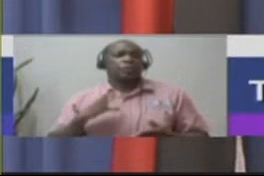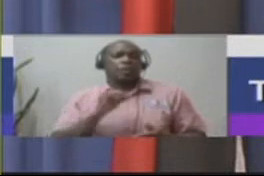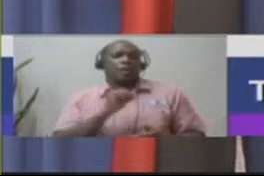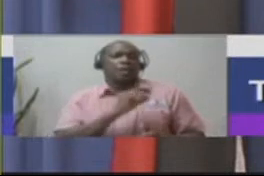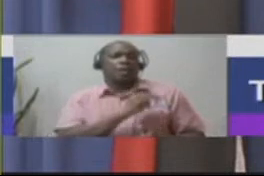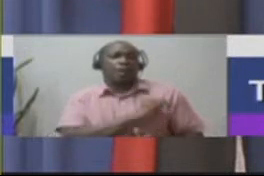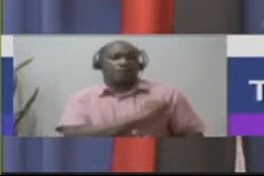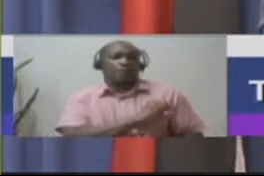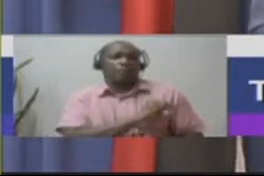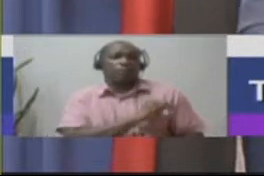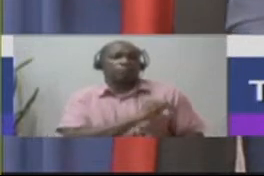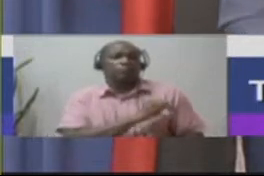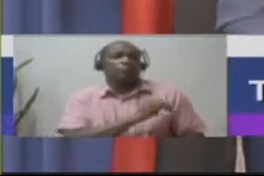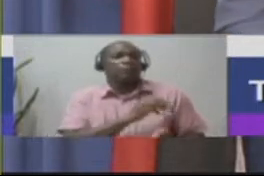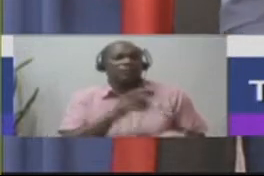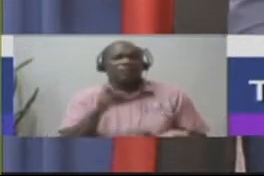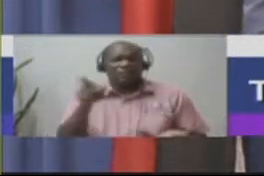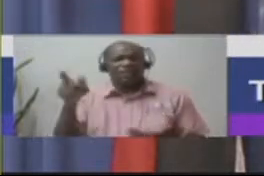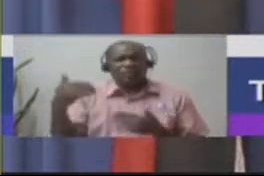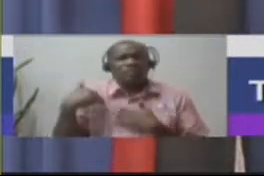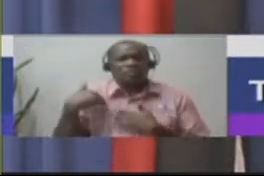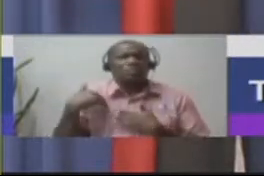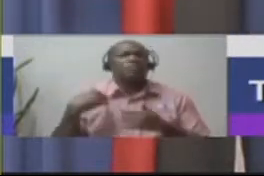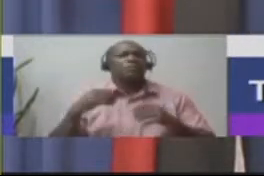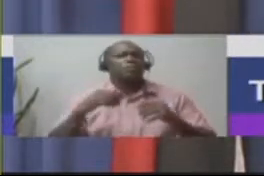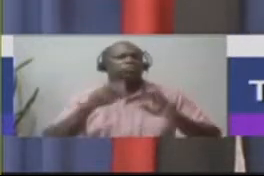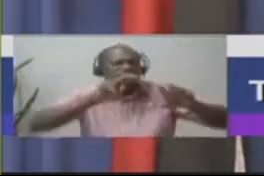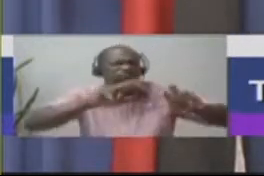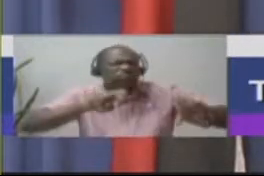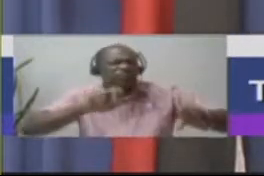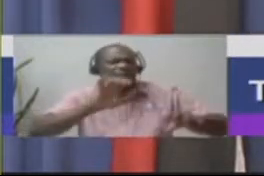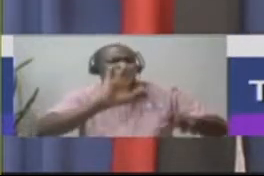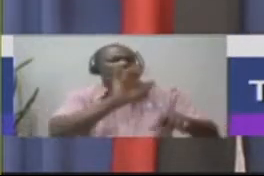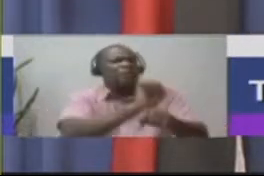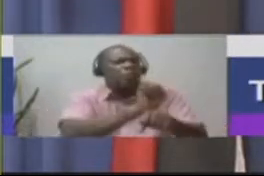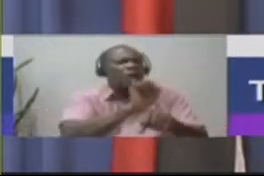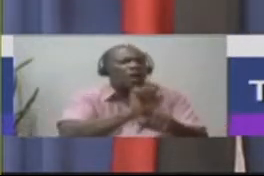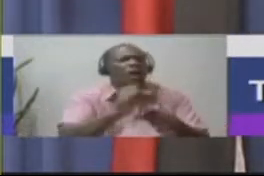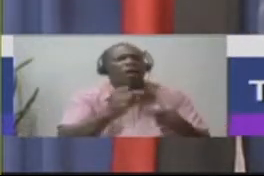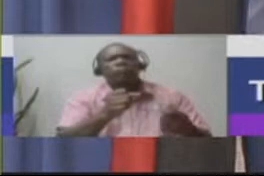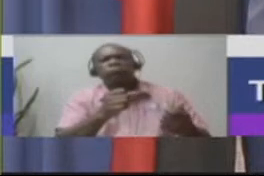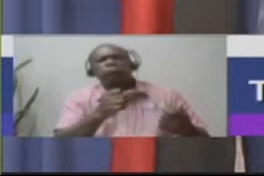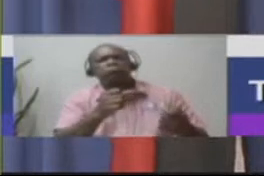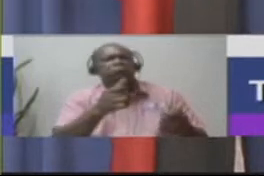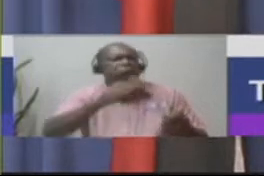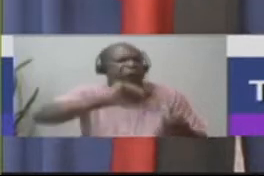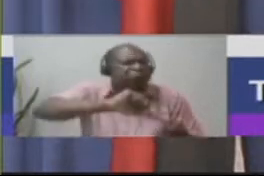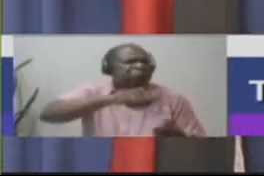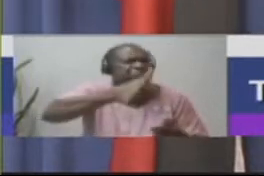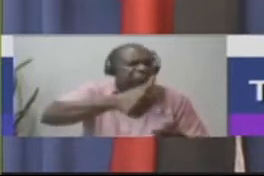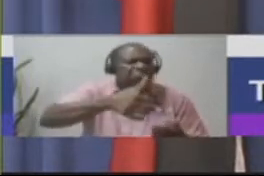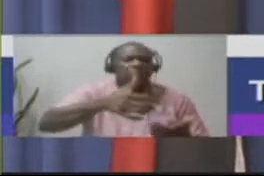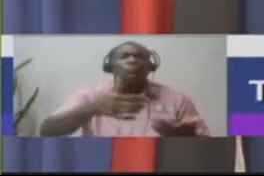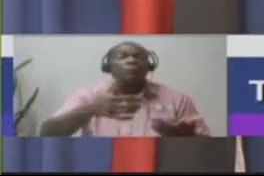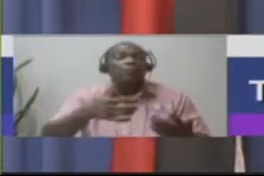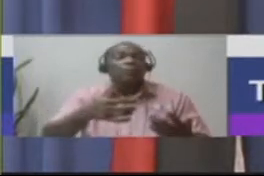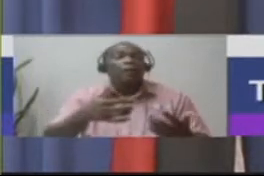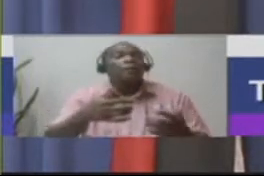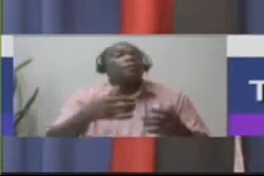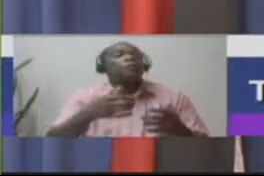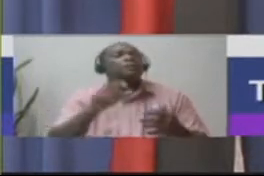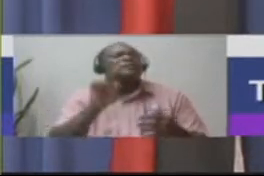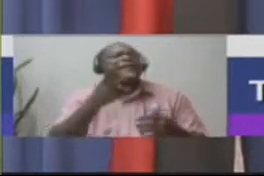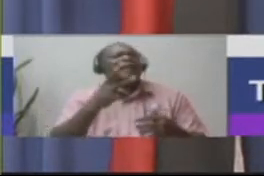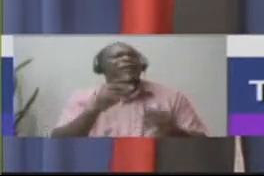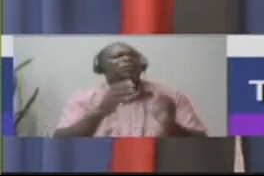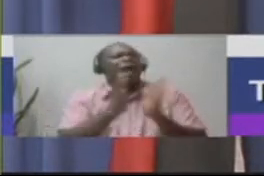is his leave. Well, not only the Commissioner of Police, all public servants have leave issues. If at the time when his contract has